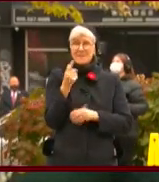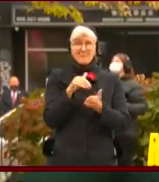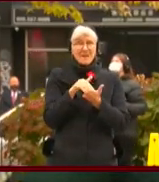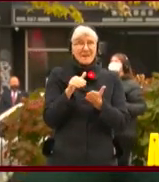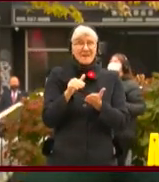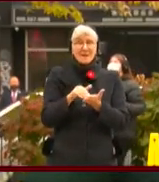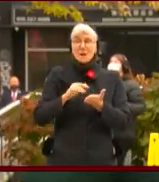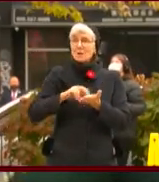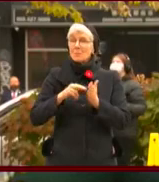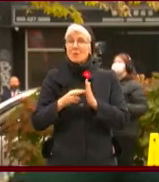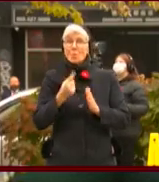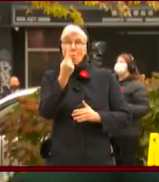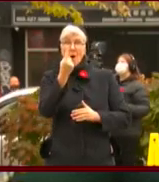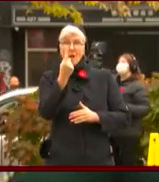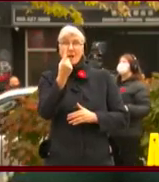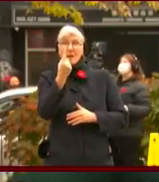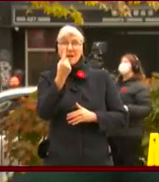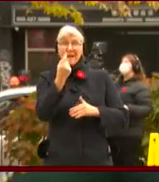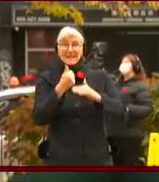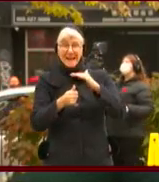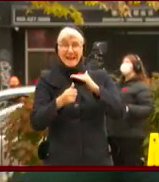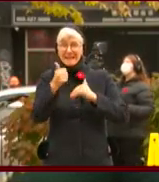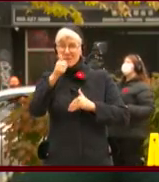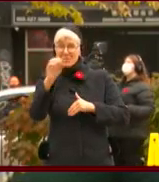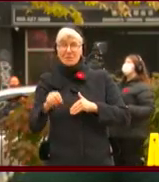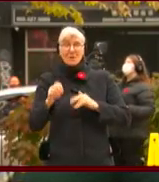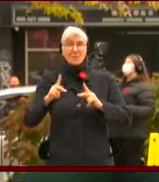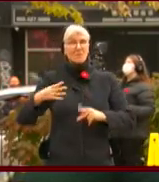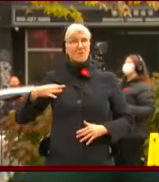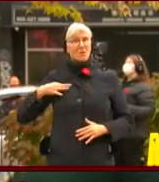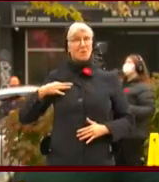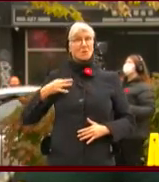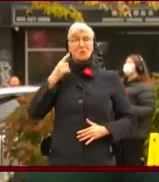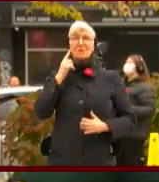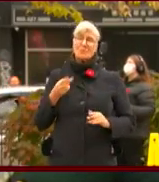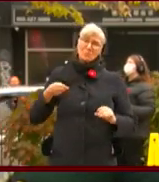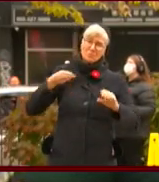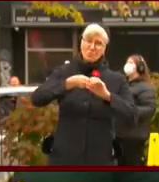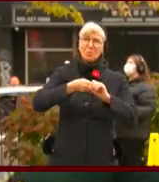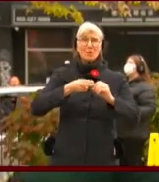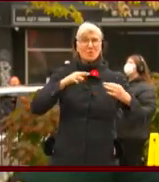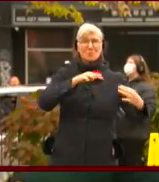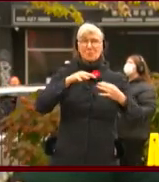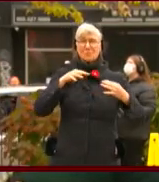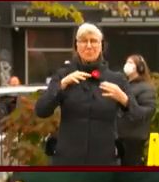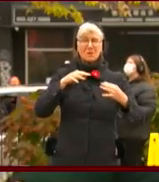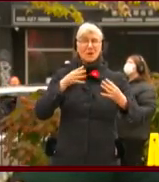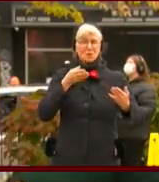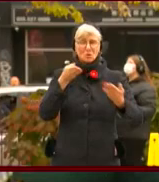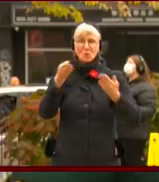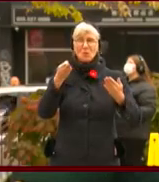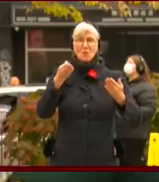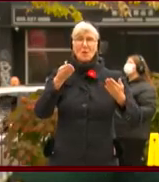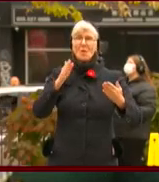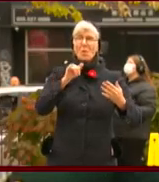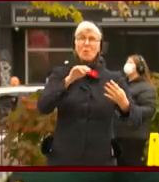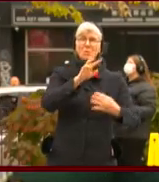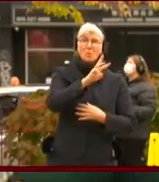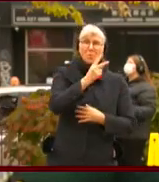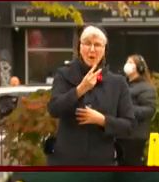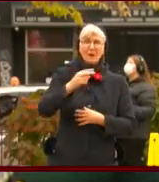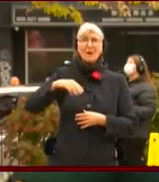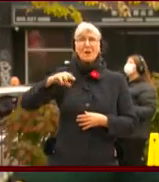meaning nearly 1 in 10 volunteered for service. Even though these conflicts, world wars,